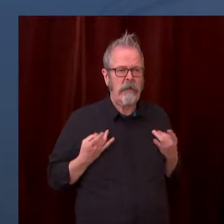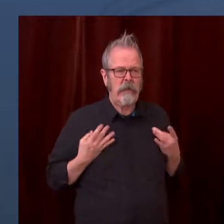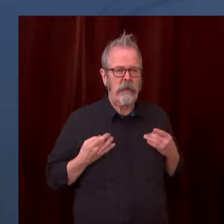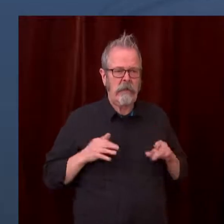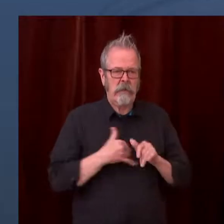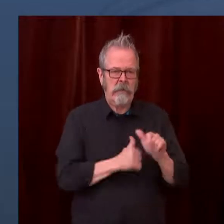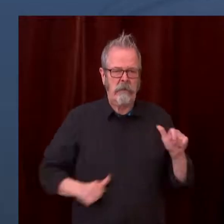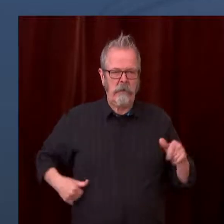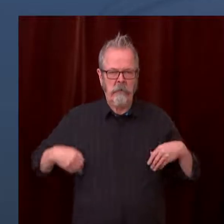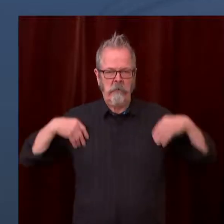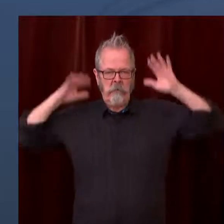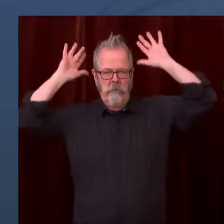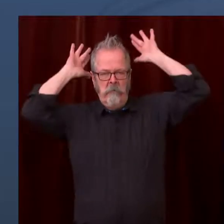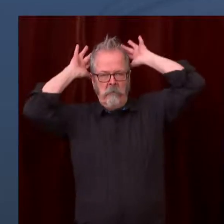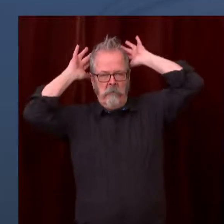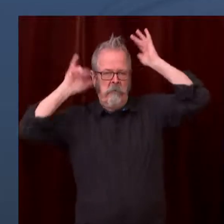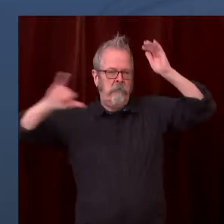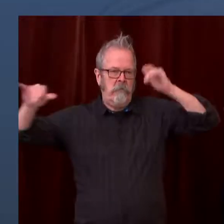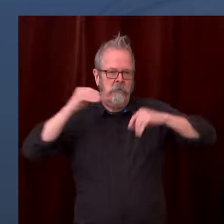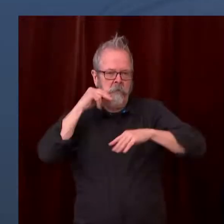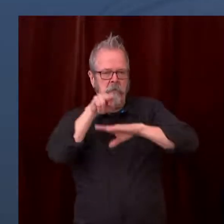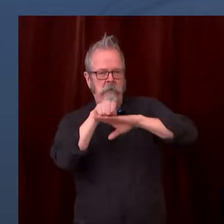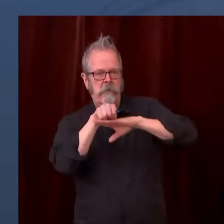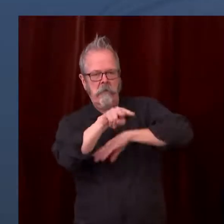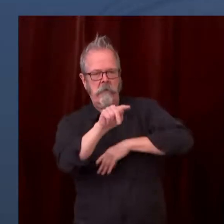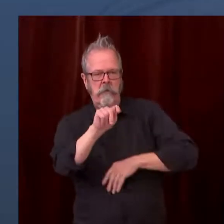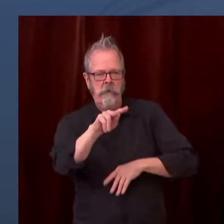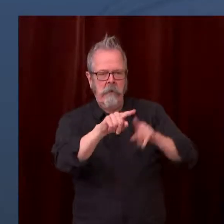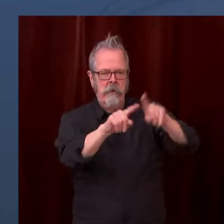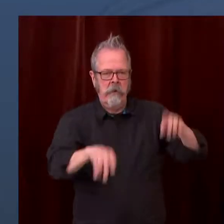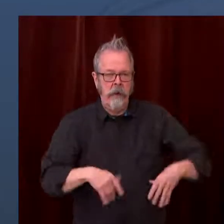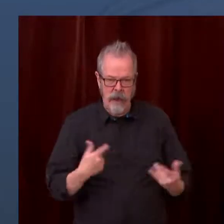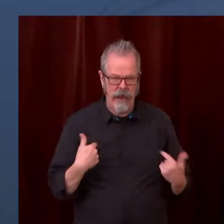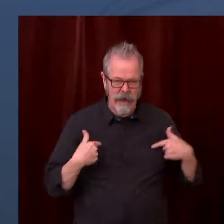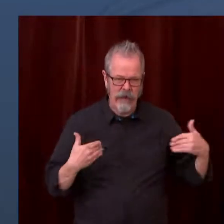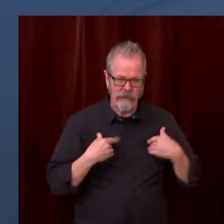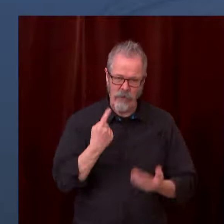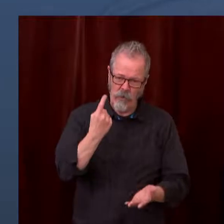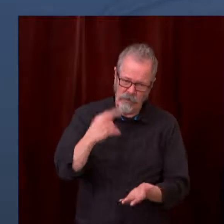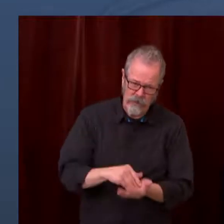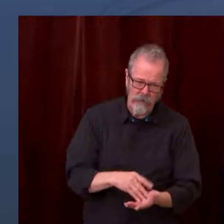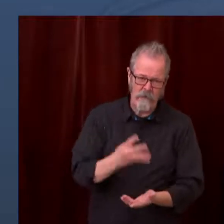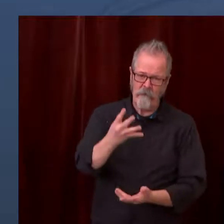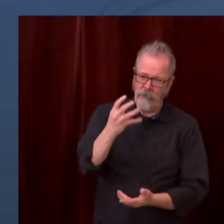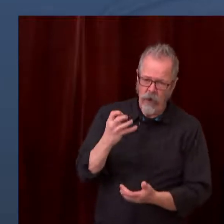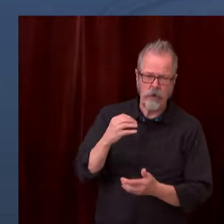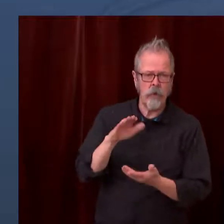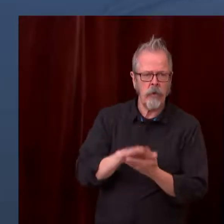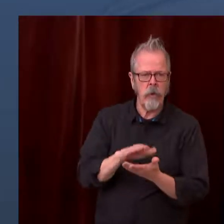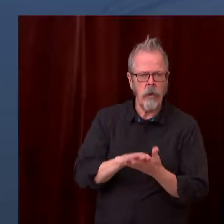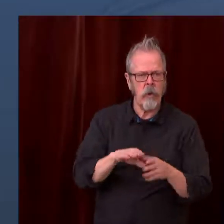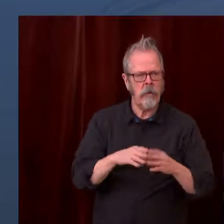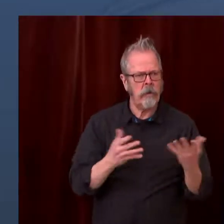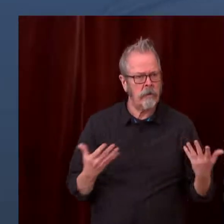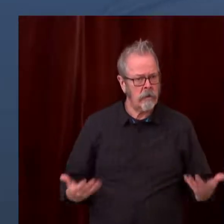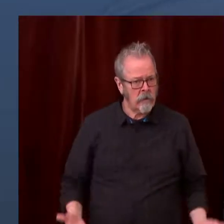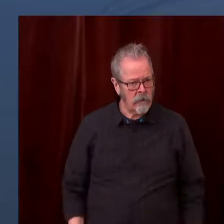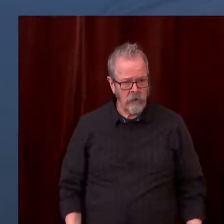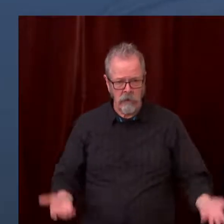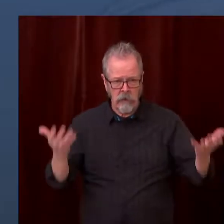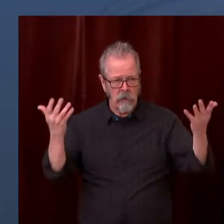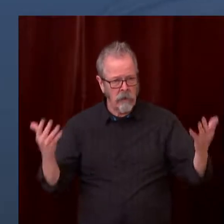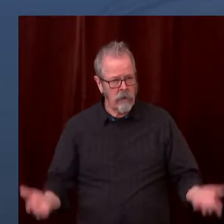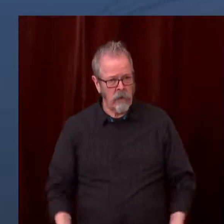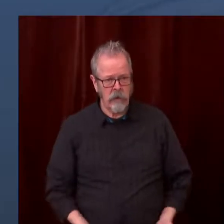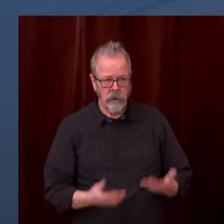Washington, urban and rural, east and west, rich and poor, bilingual and monolingual, and 32 lingual, that are